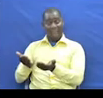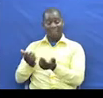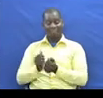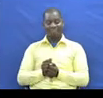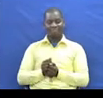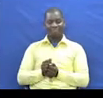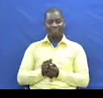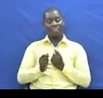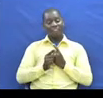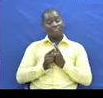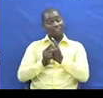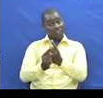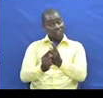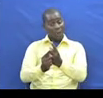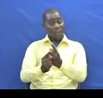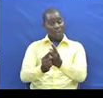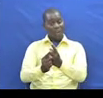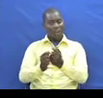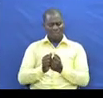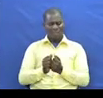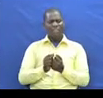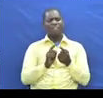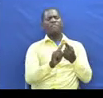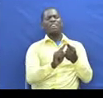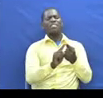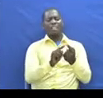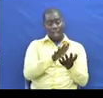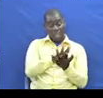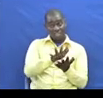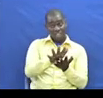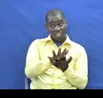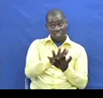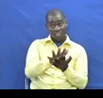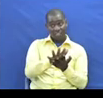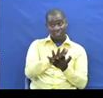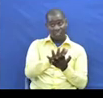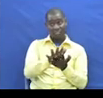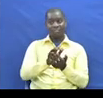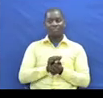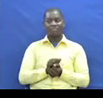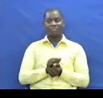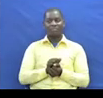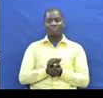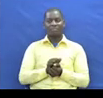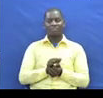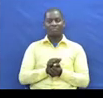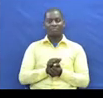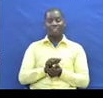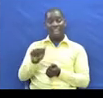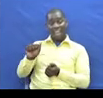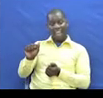we'll have the following. From the first illustration, I, in the set of ordered pair, A